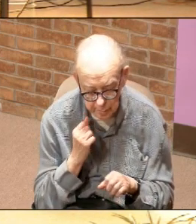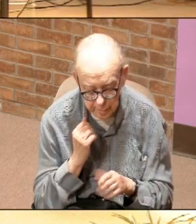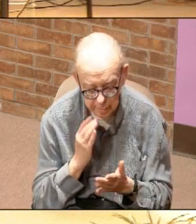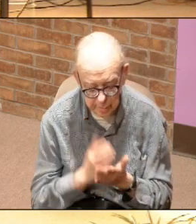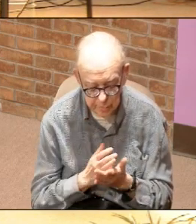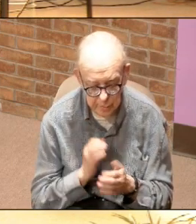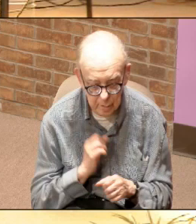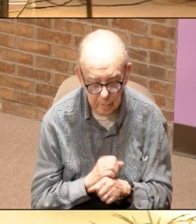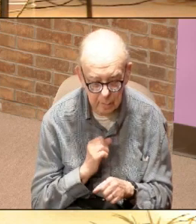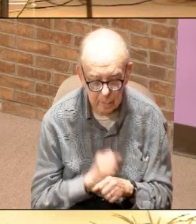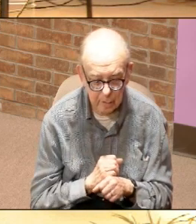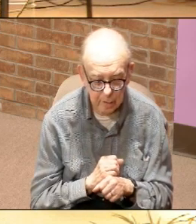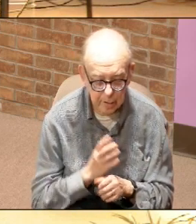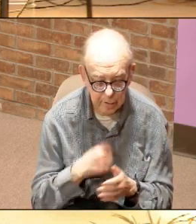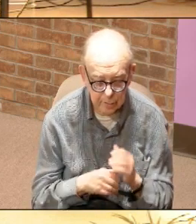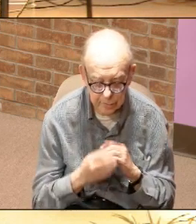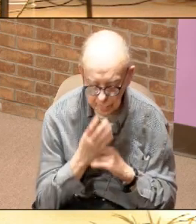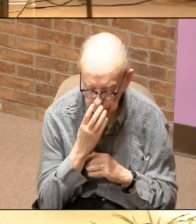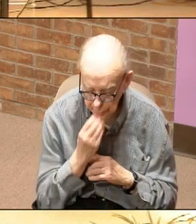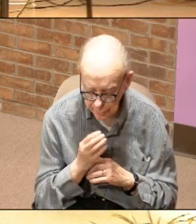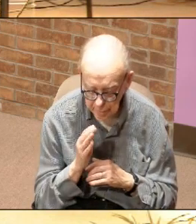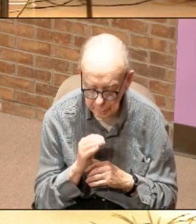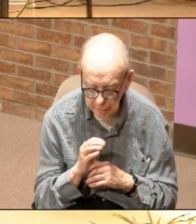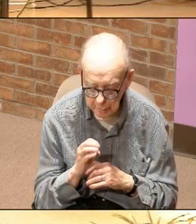It goes into a sleep mode.